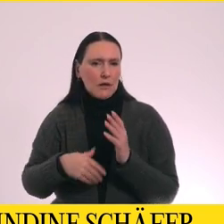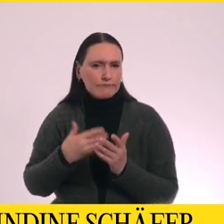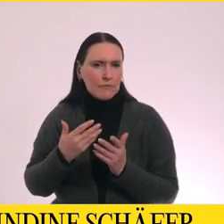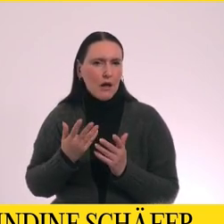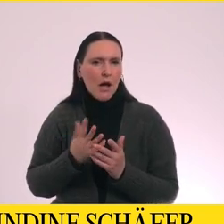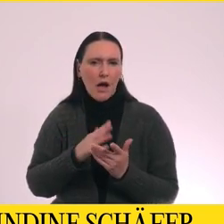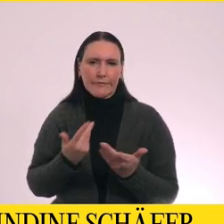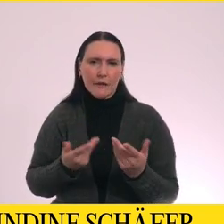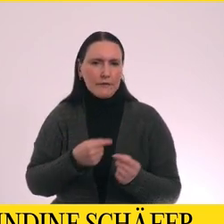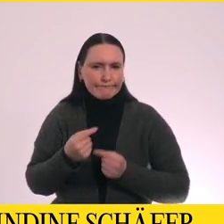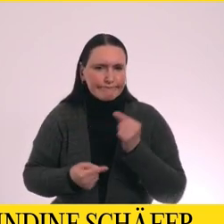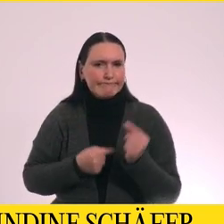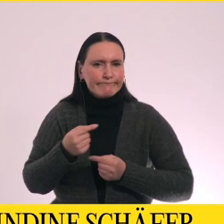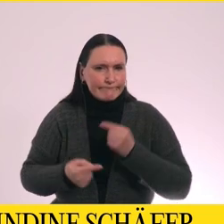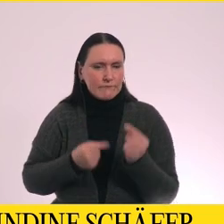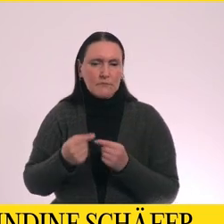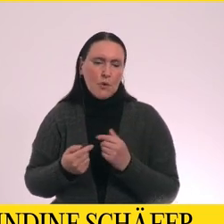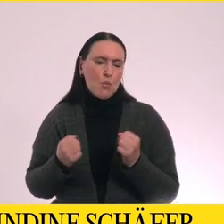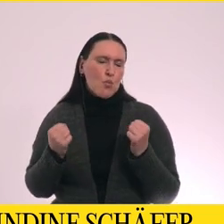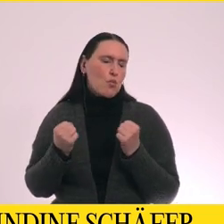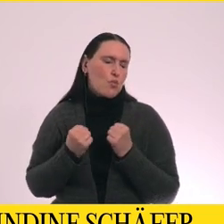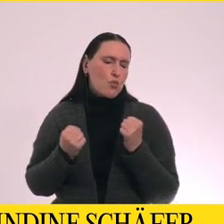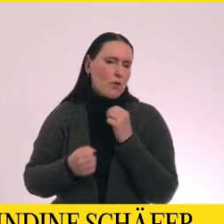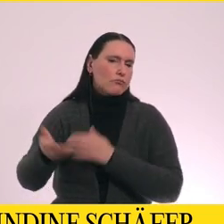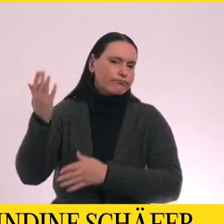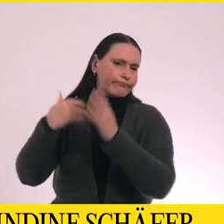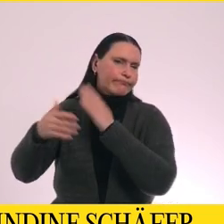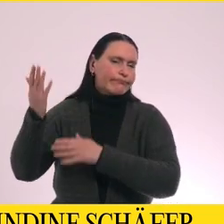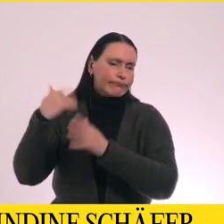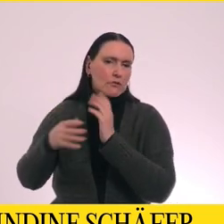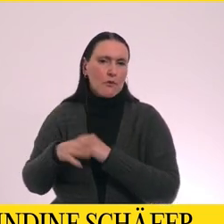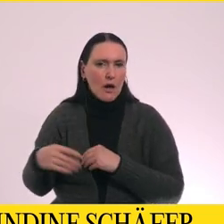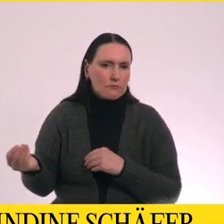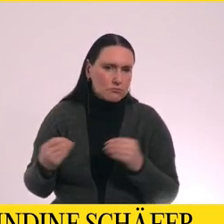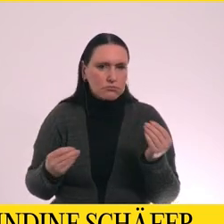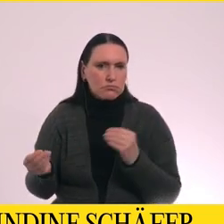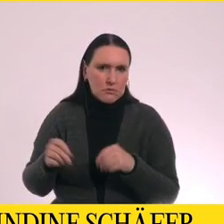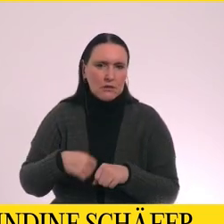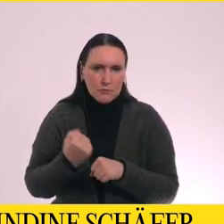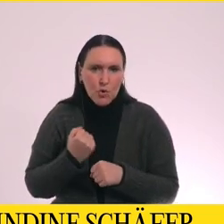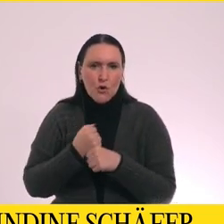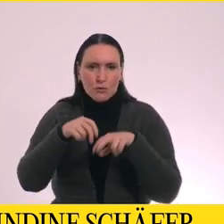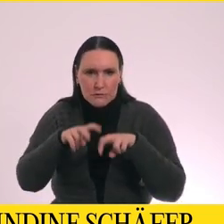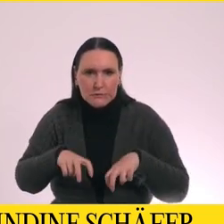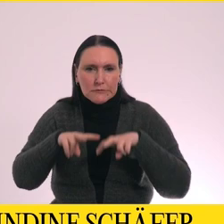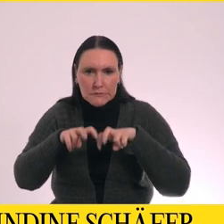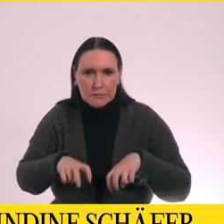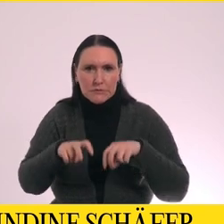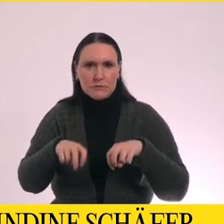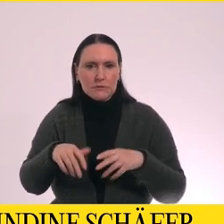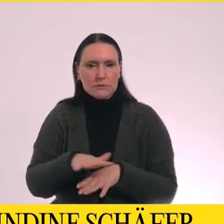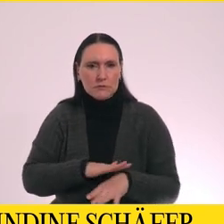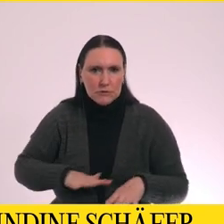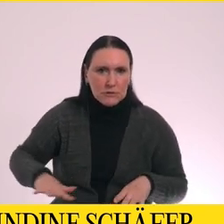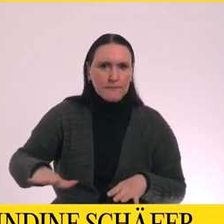and a lot of the people that collaborate with us, and we've been lucky enough to work with our studio base here in Hastings, we